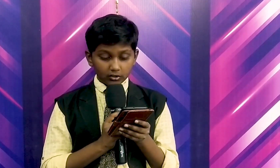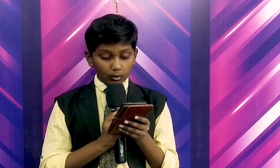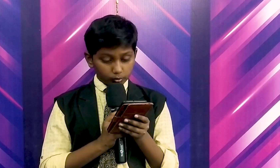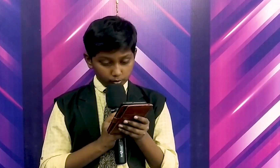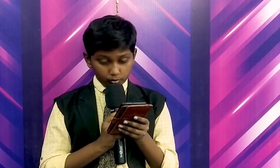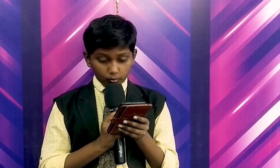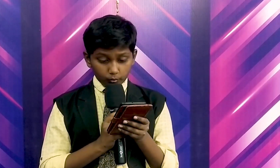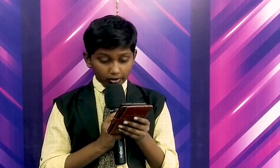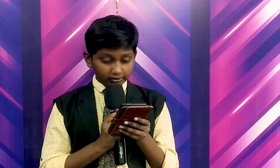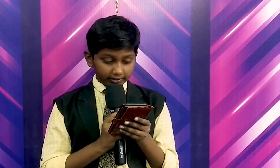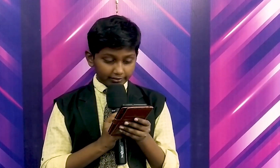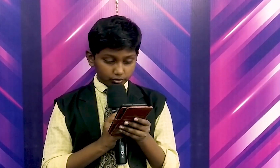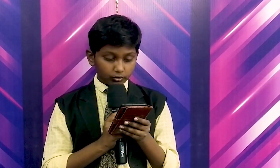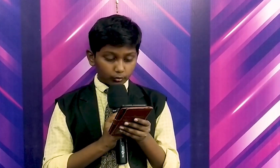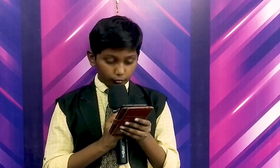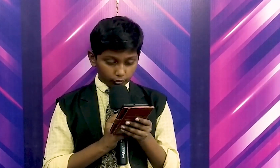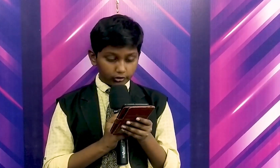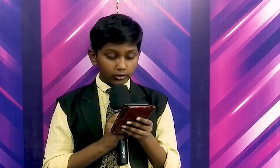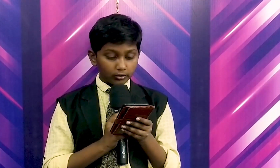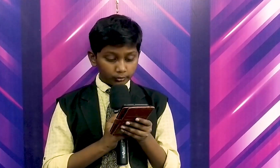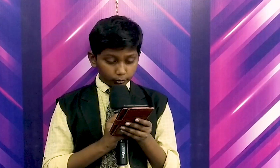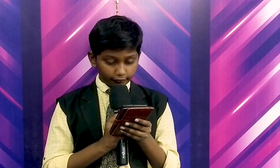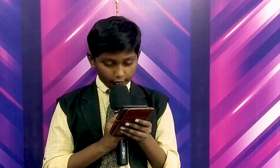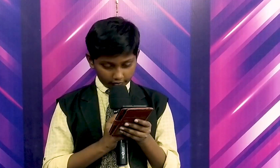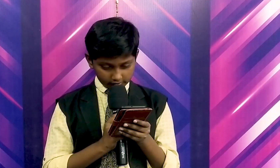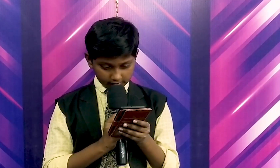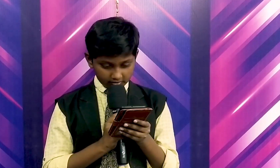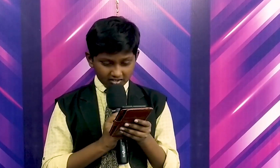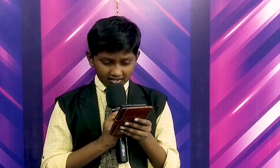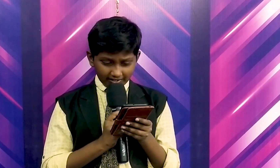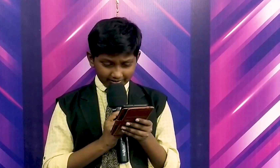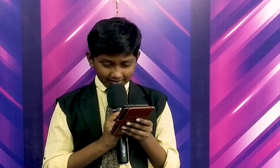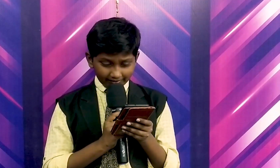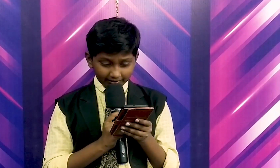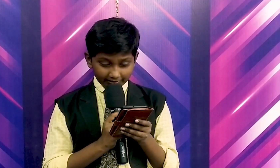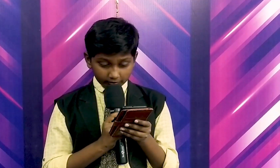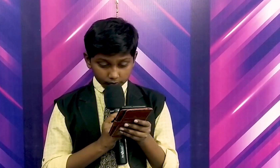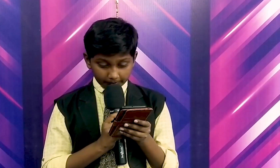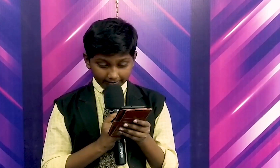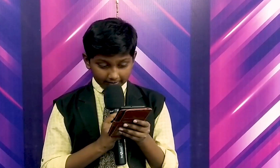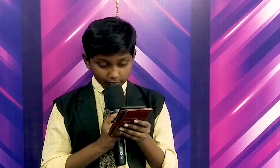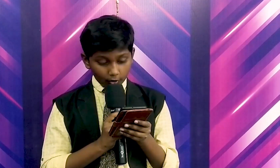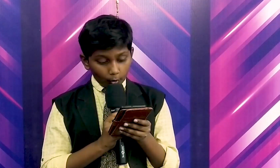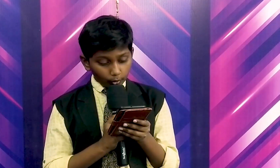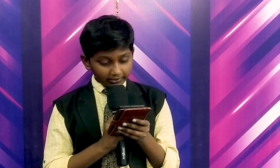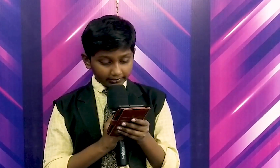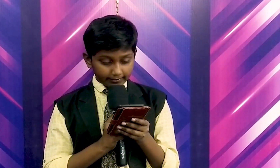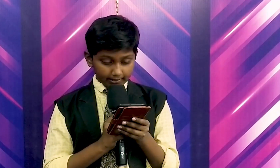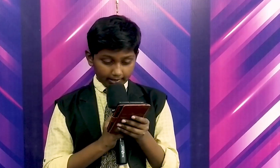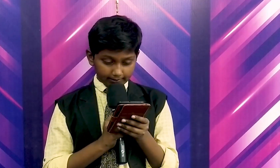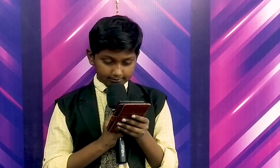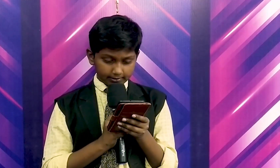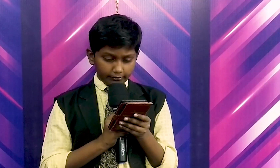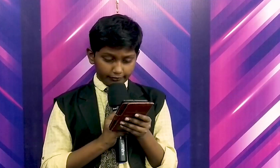own through what Christ would do for us. He decided then to make us holy in